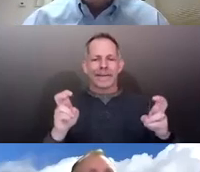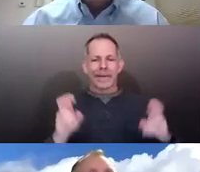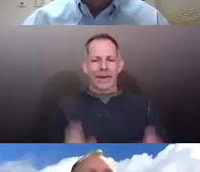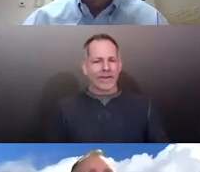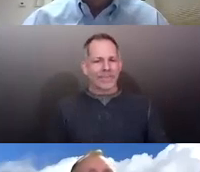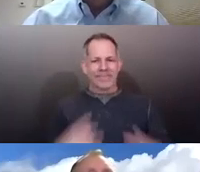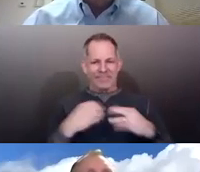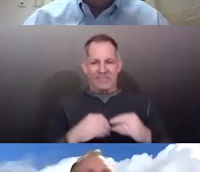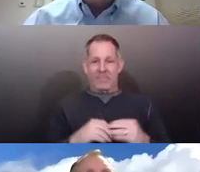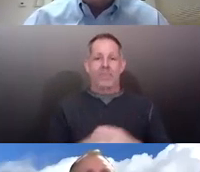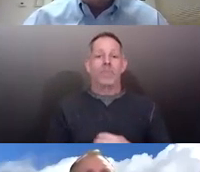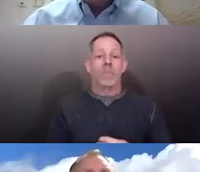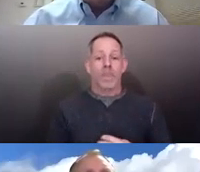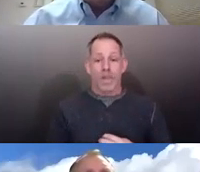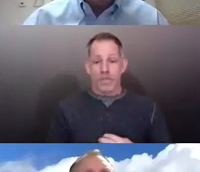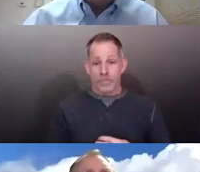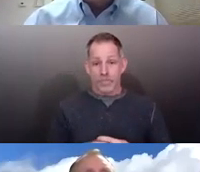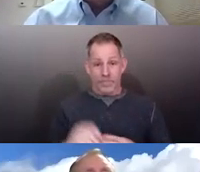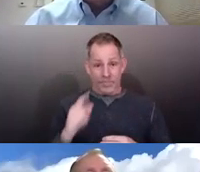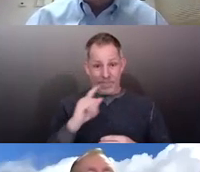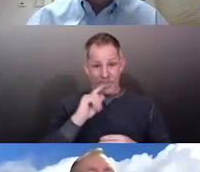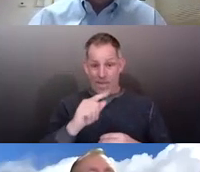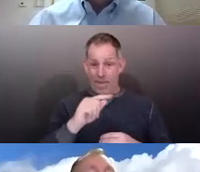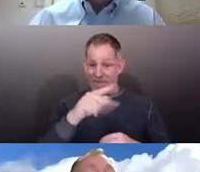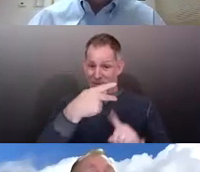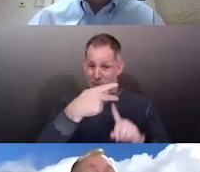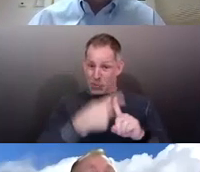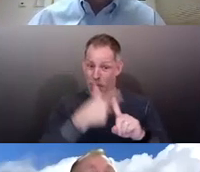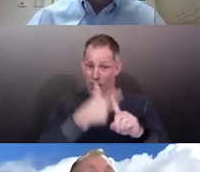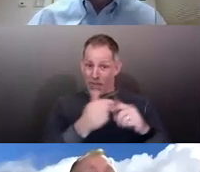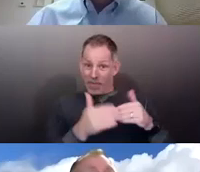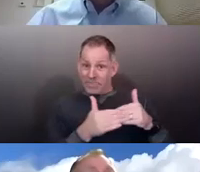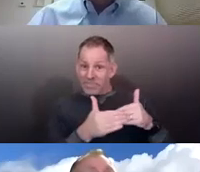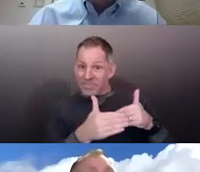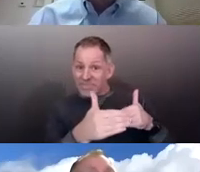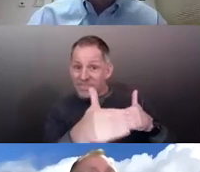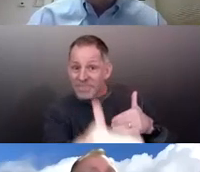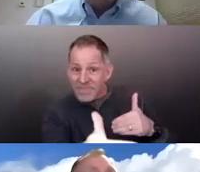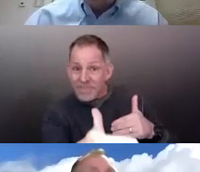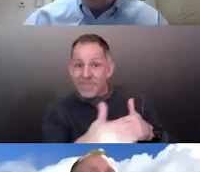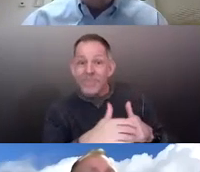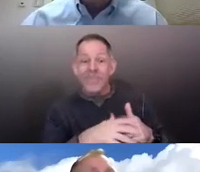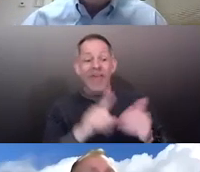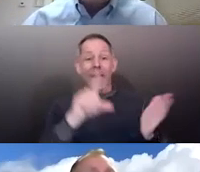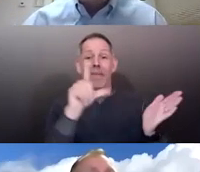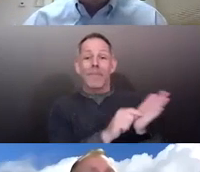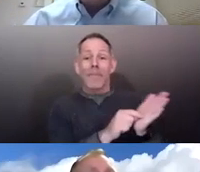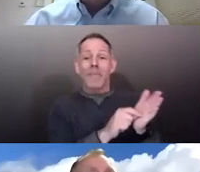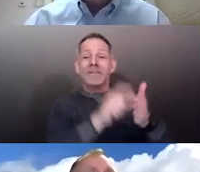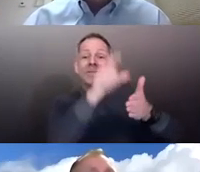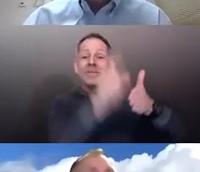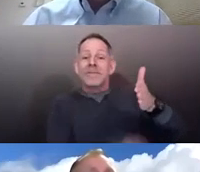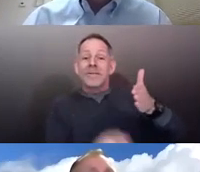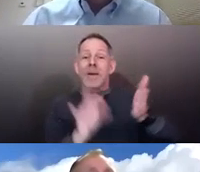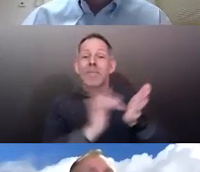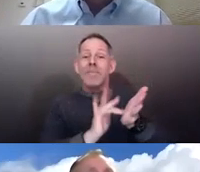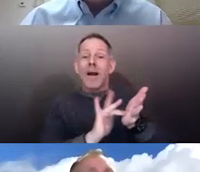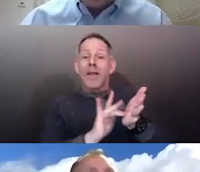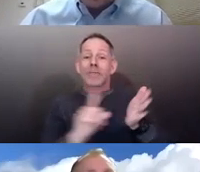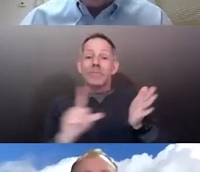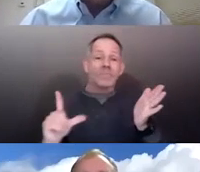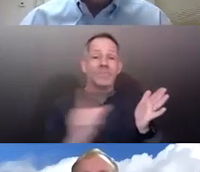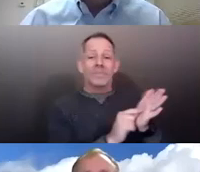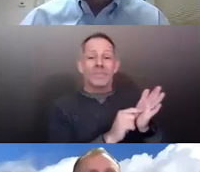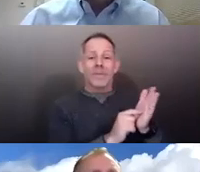down the line, clinical follow-up studies published in the medical literature showing chronic long-term, up to 1/3